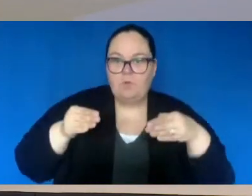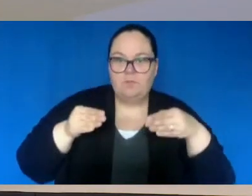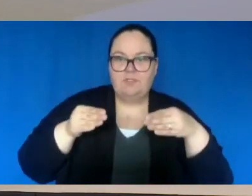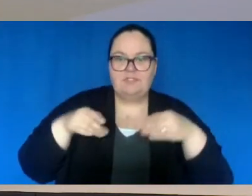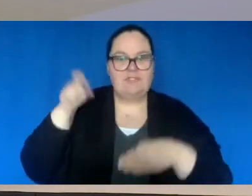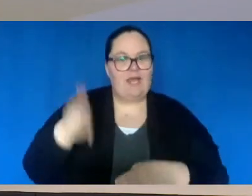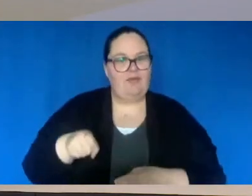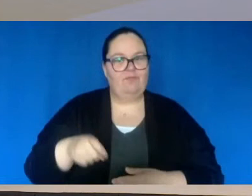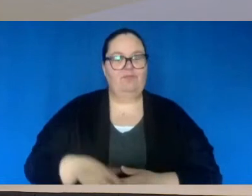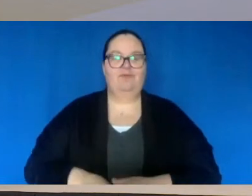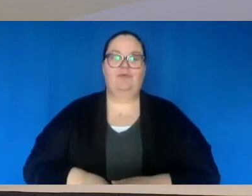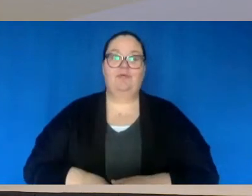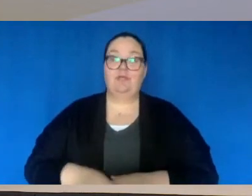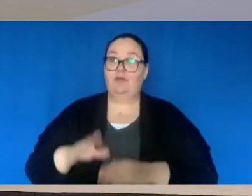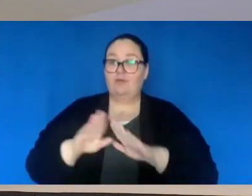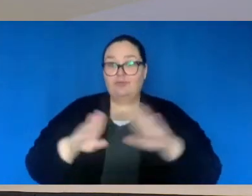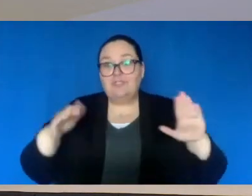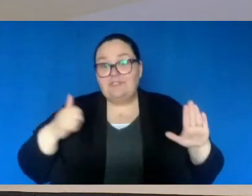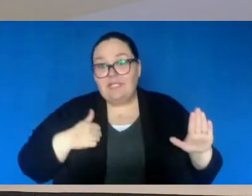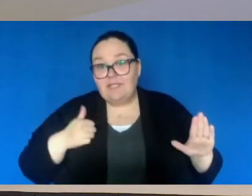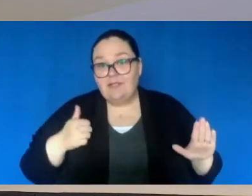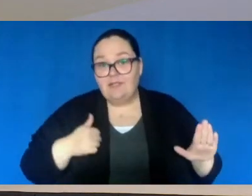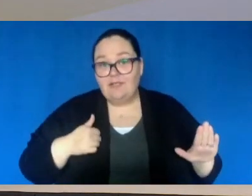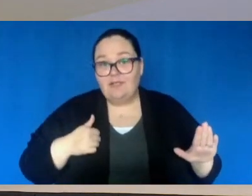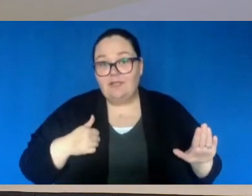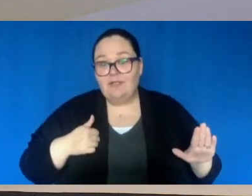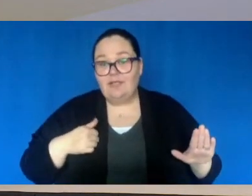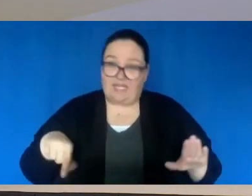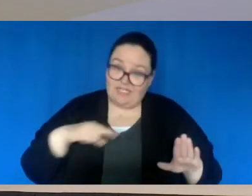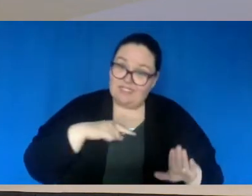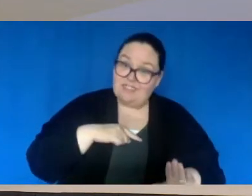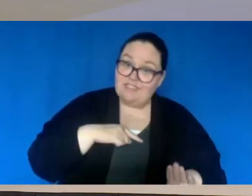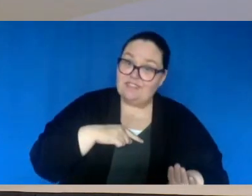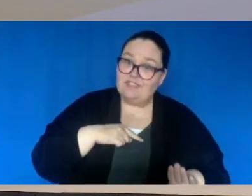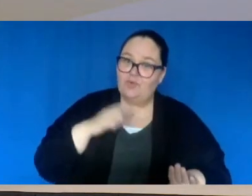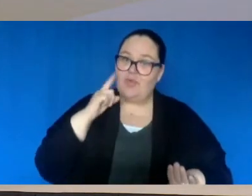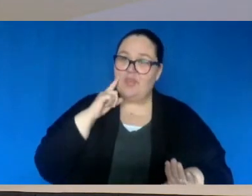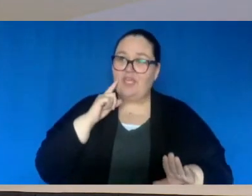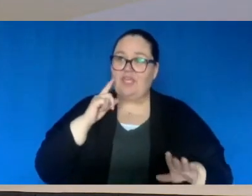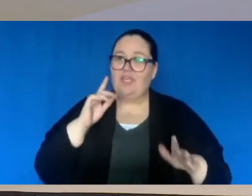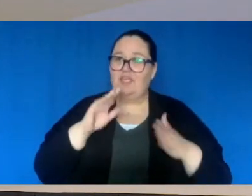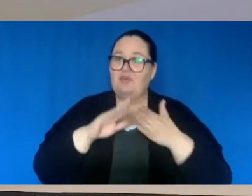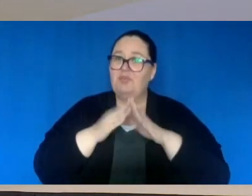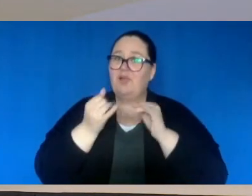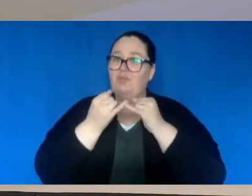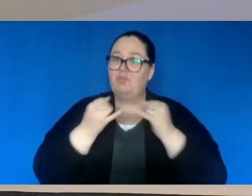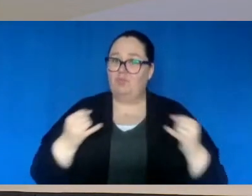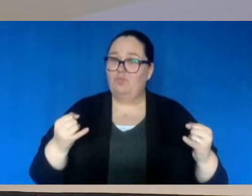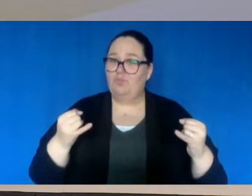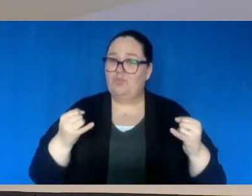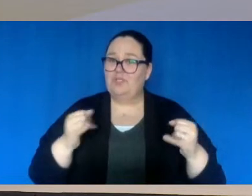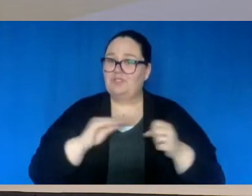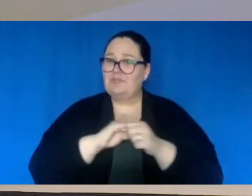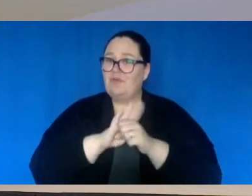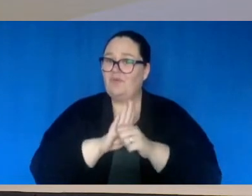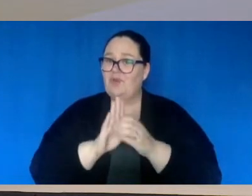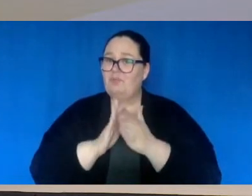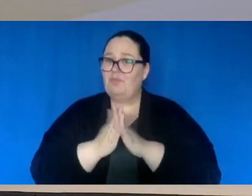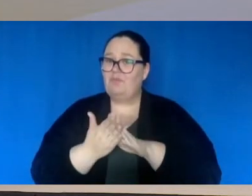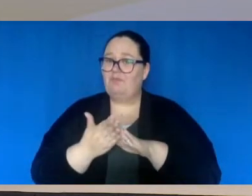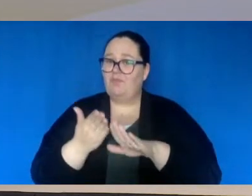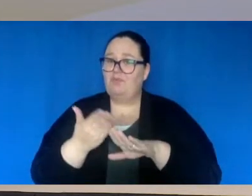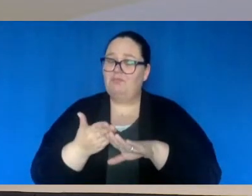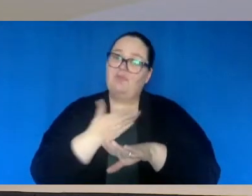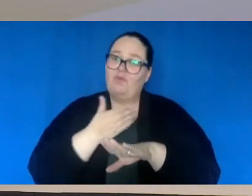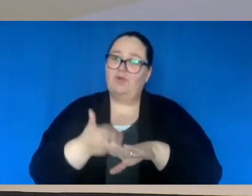a country, we think COVID-19 is going to get worse before it gets better. I do expect to see